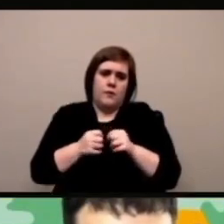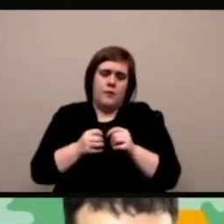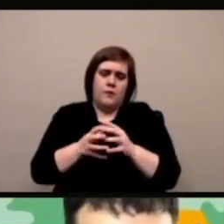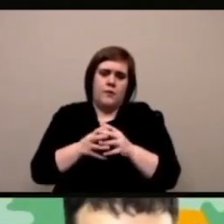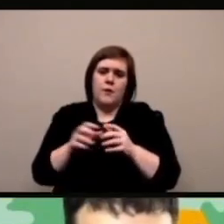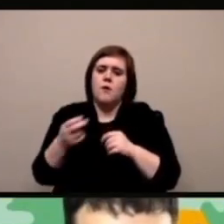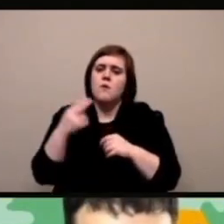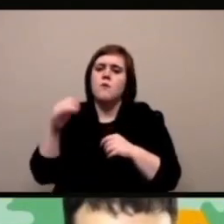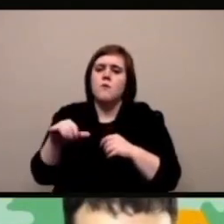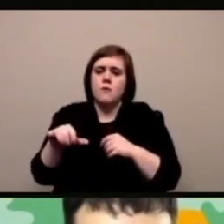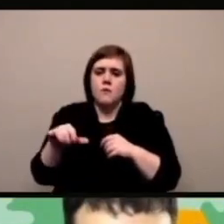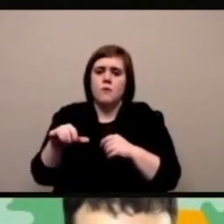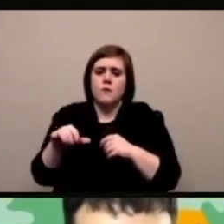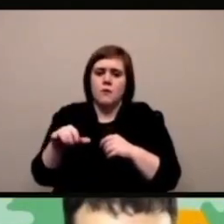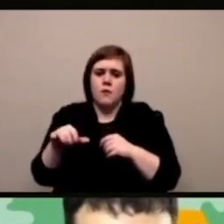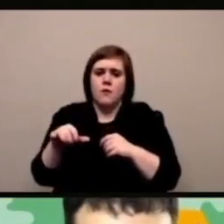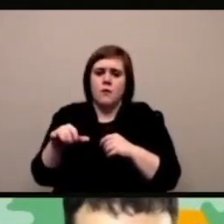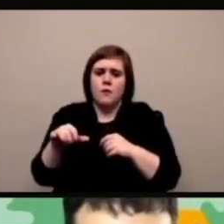Oh yeah, that's true.